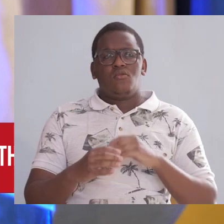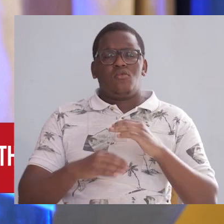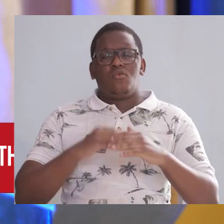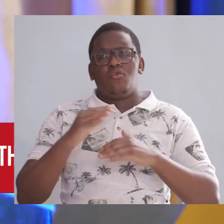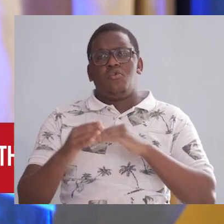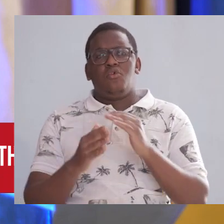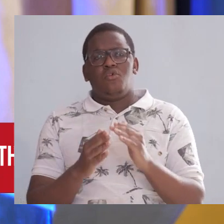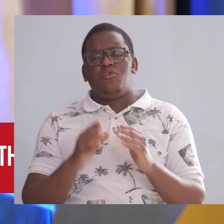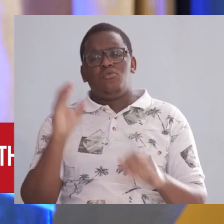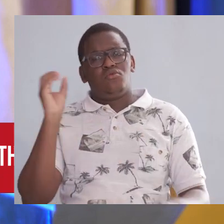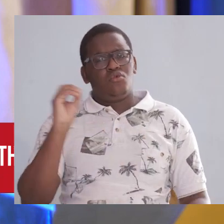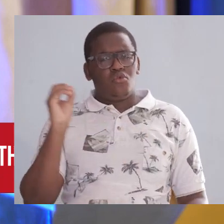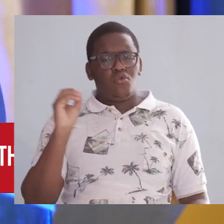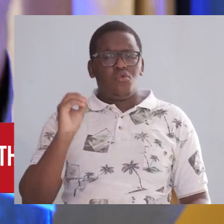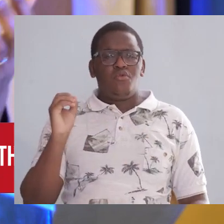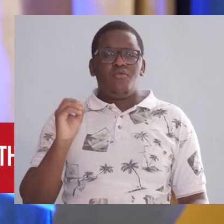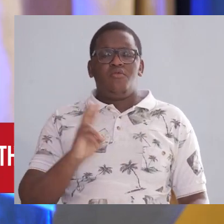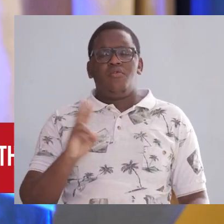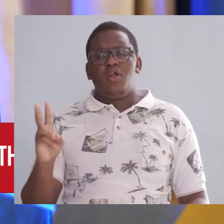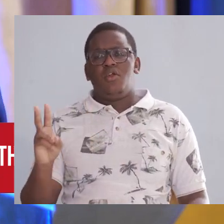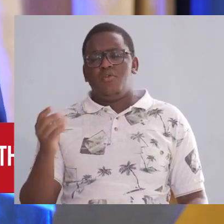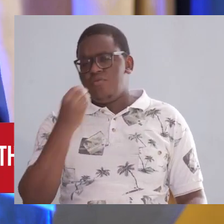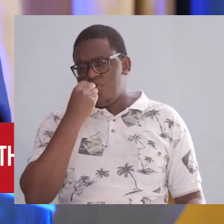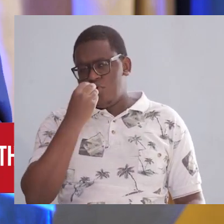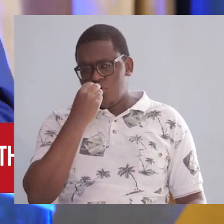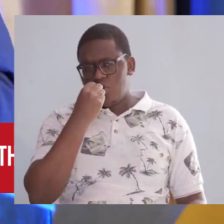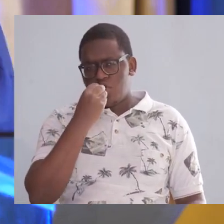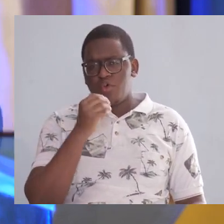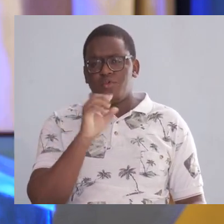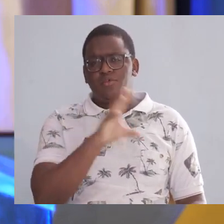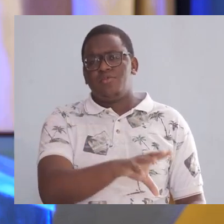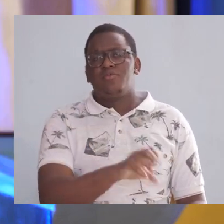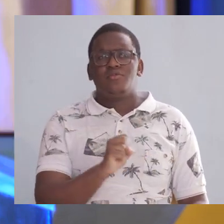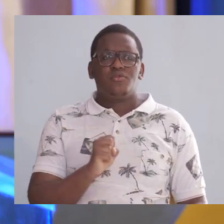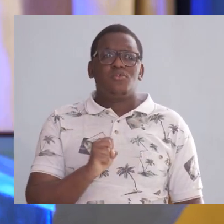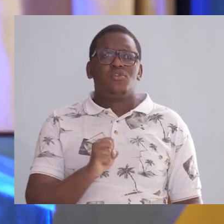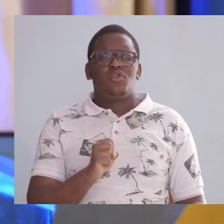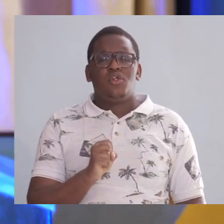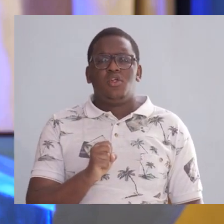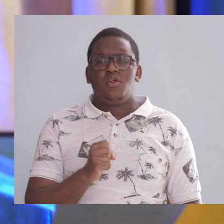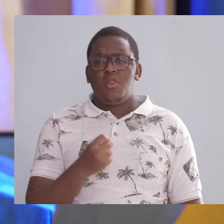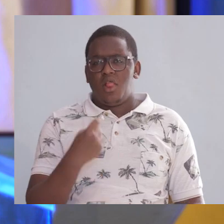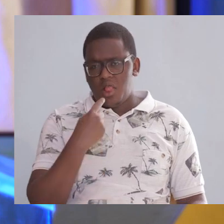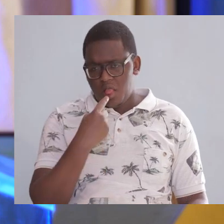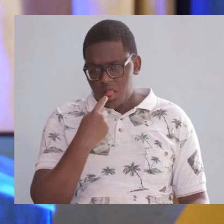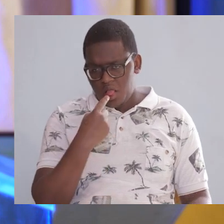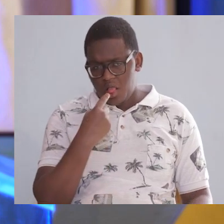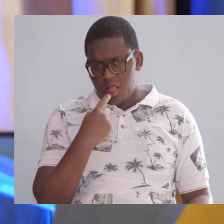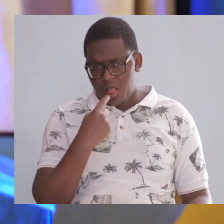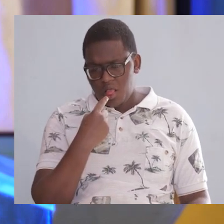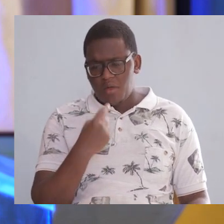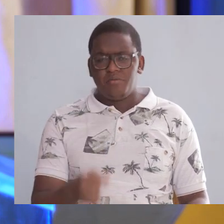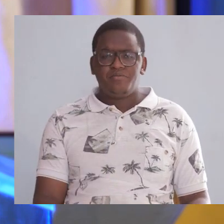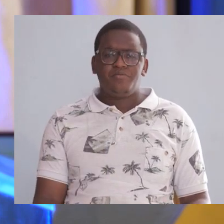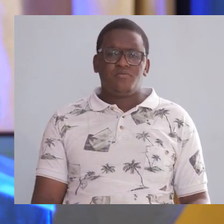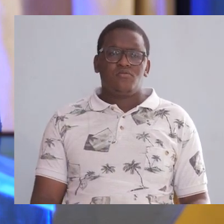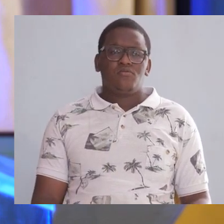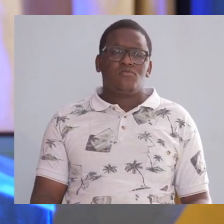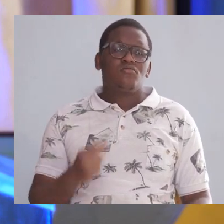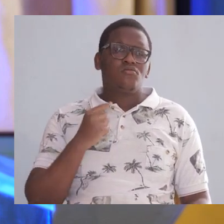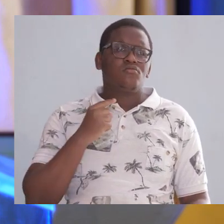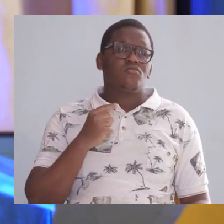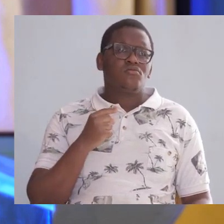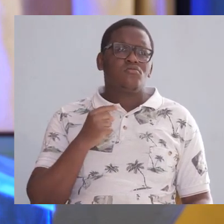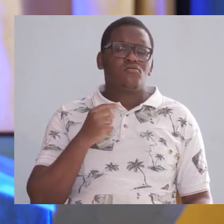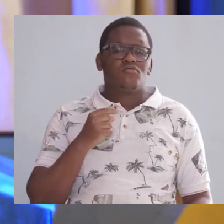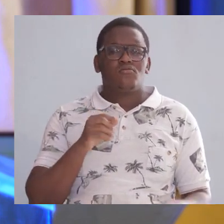death. Food gained by fraud tastes sweet, but one ends